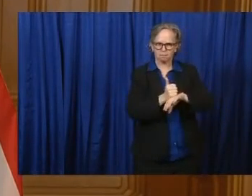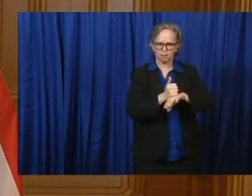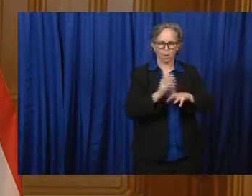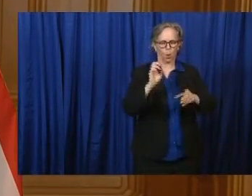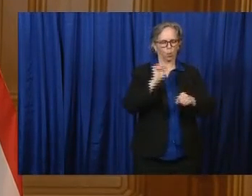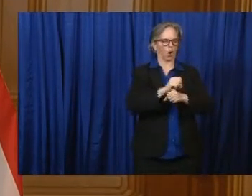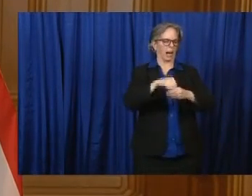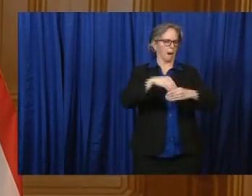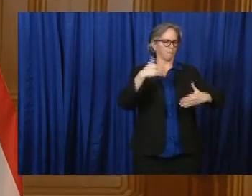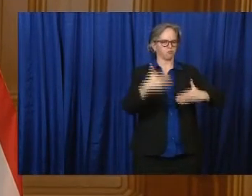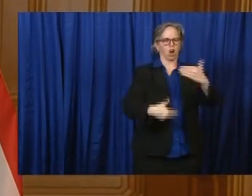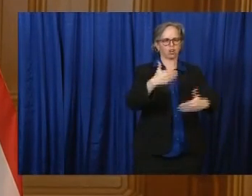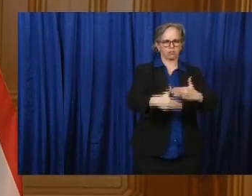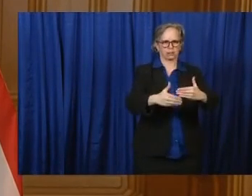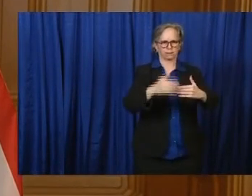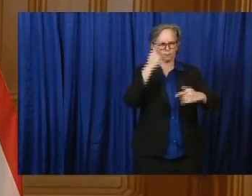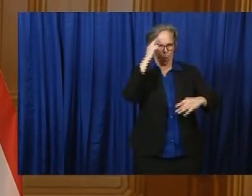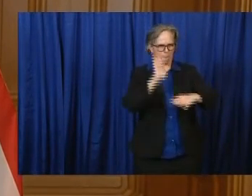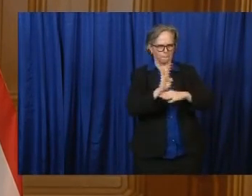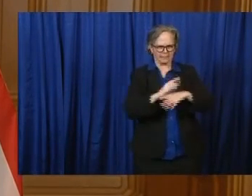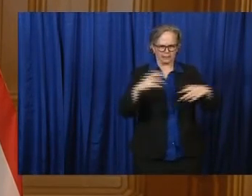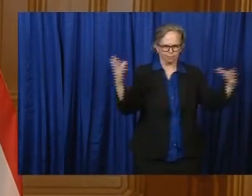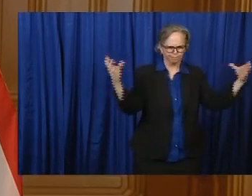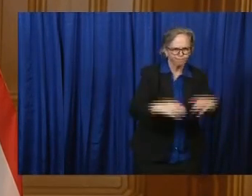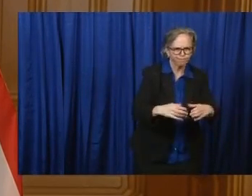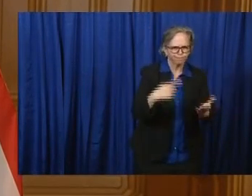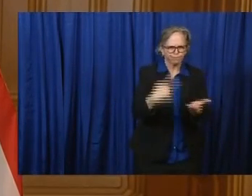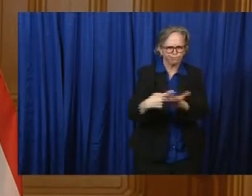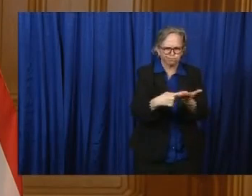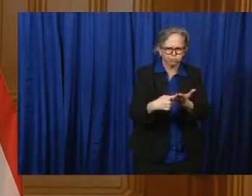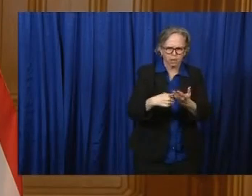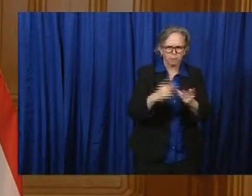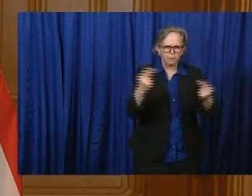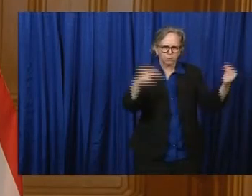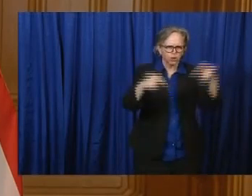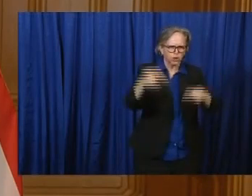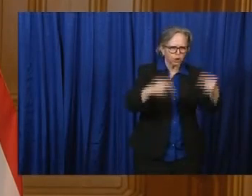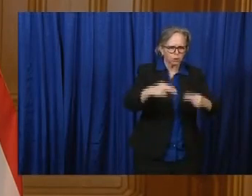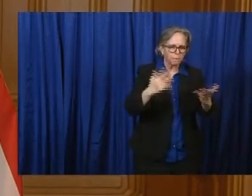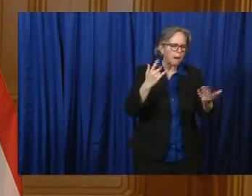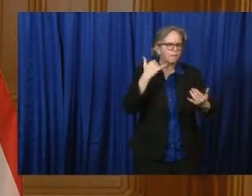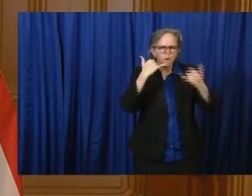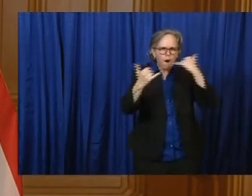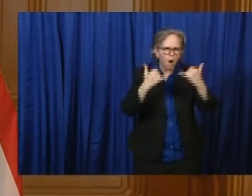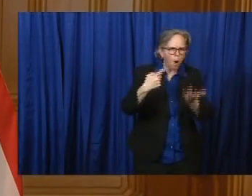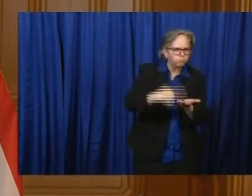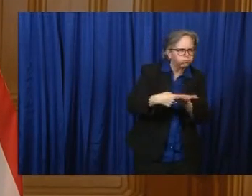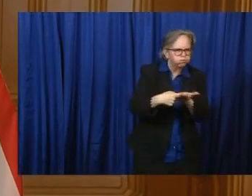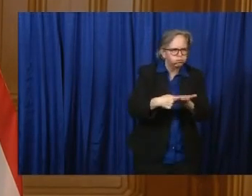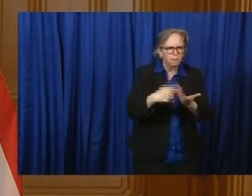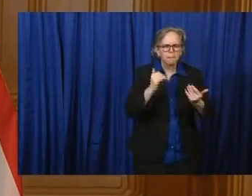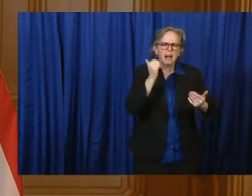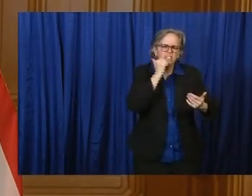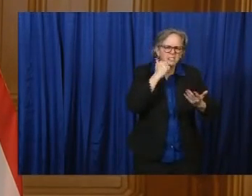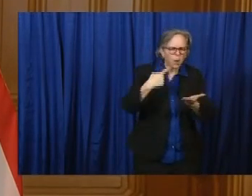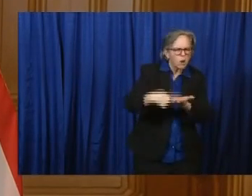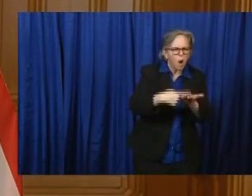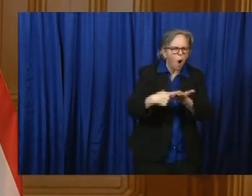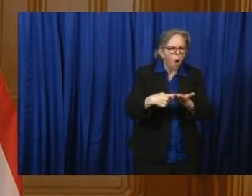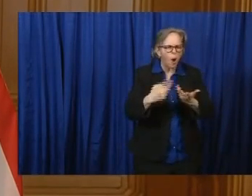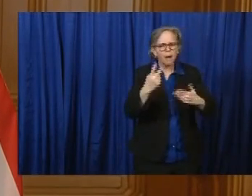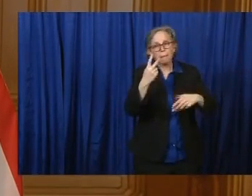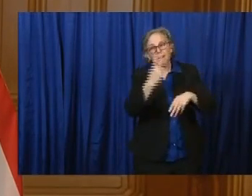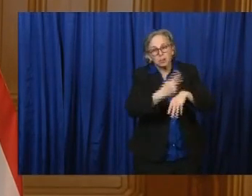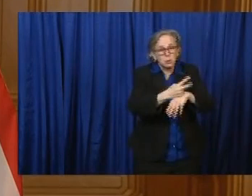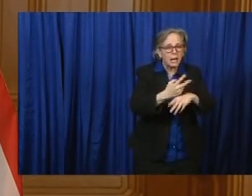We're almost done assembling the group. And they will be on the phone every day or so giving us advice and